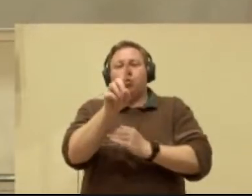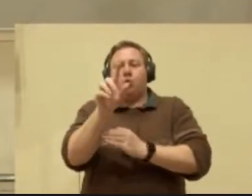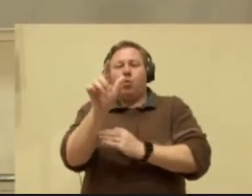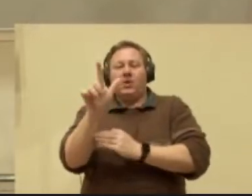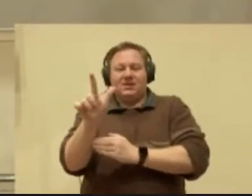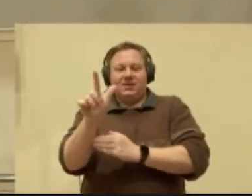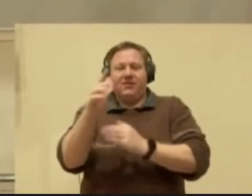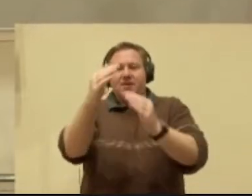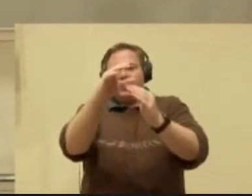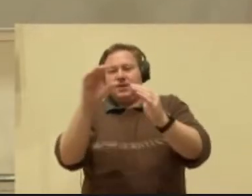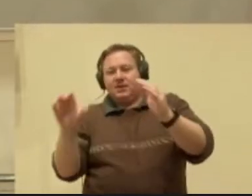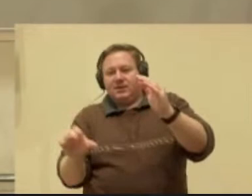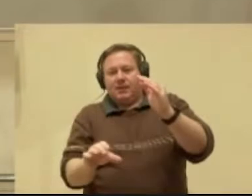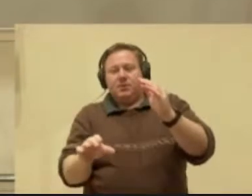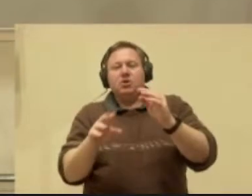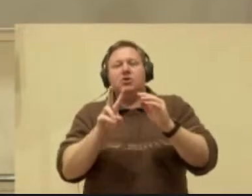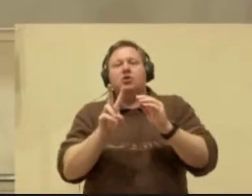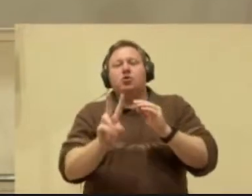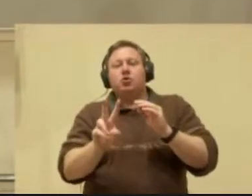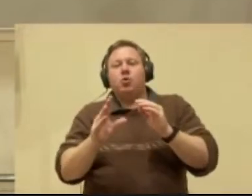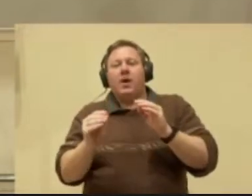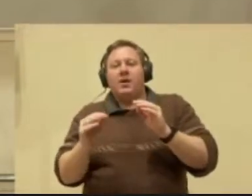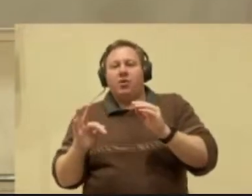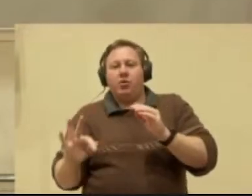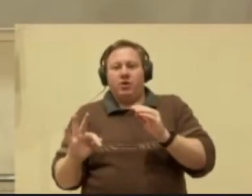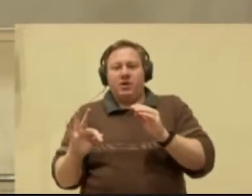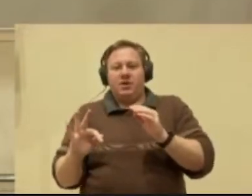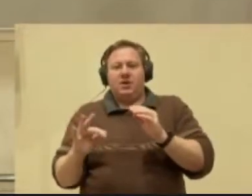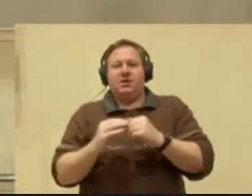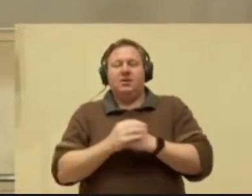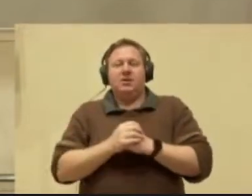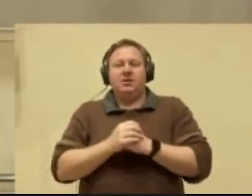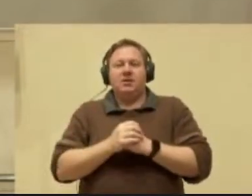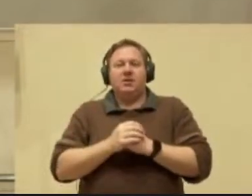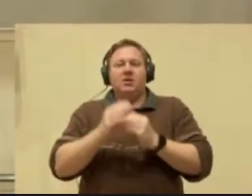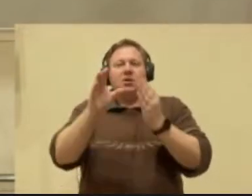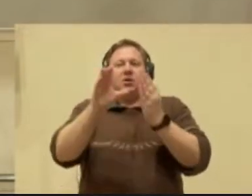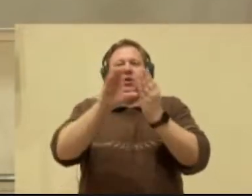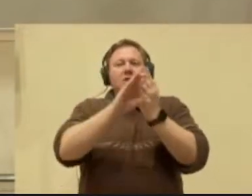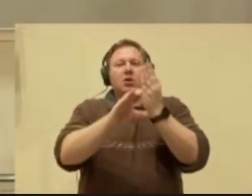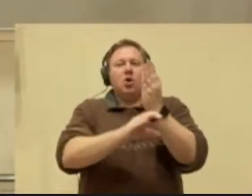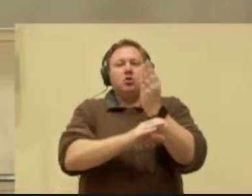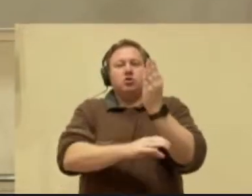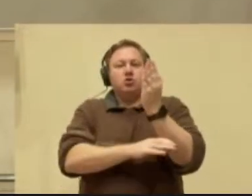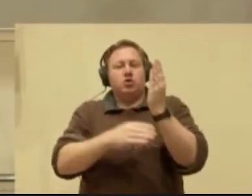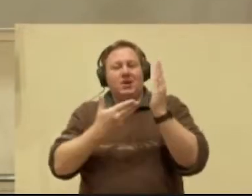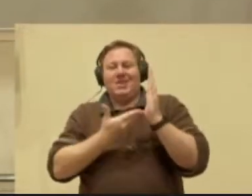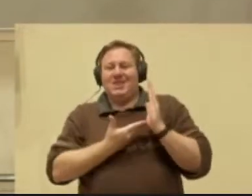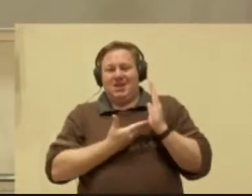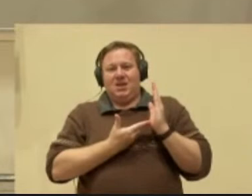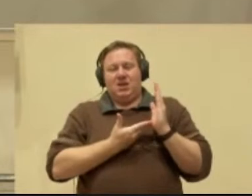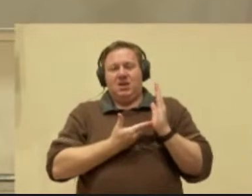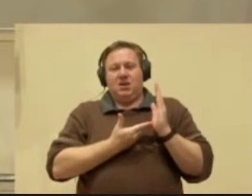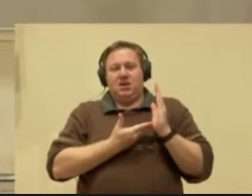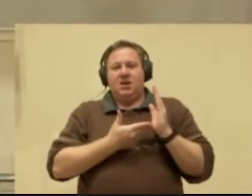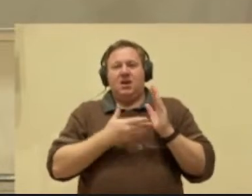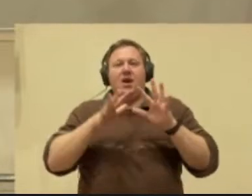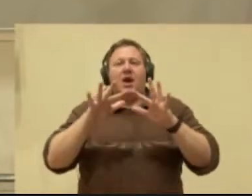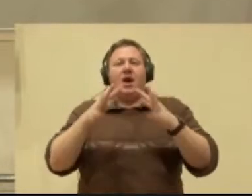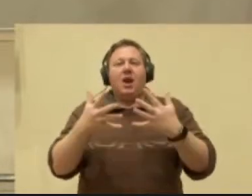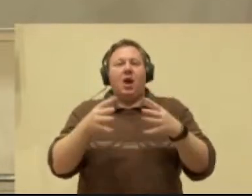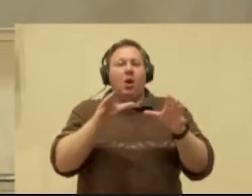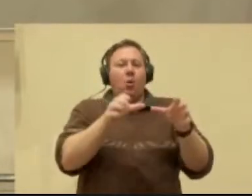sub-section 2 and 3 of the institut of the constitution which allows organs of